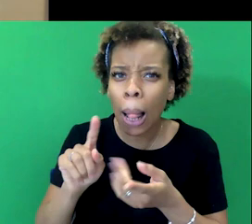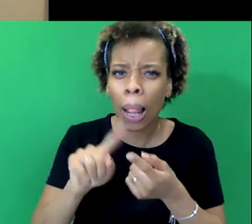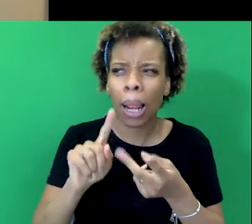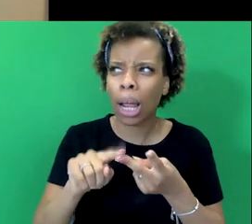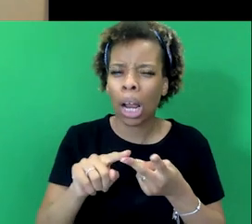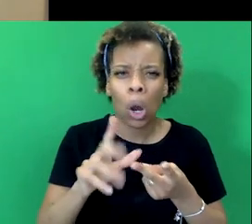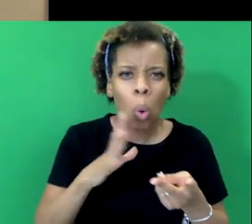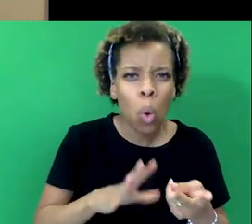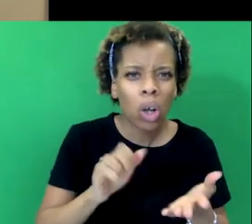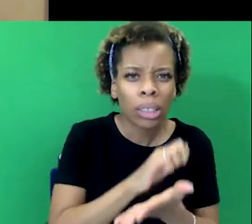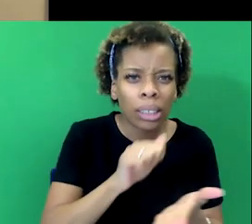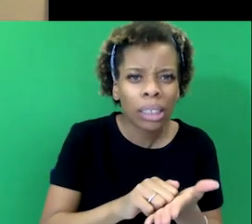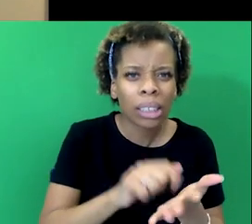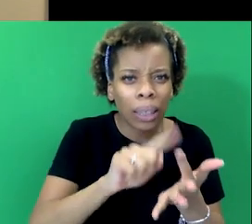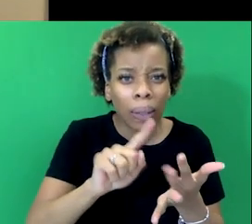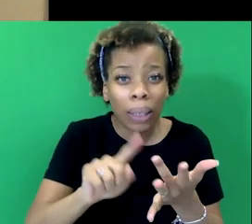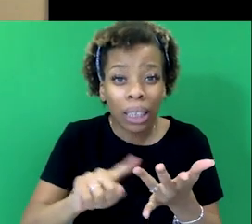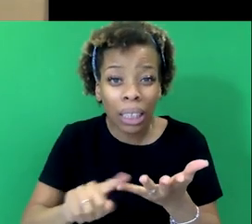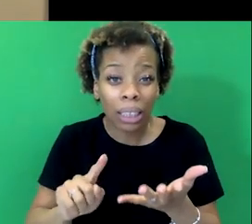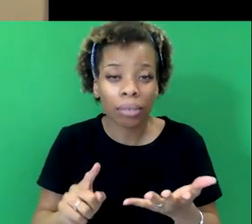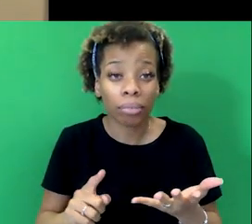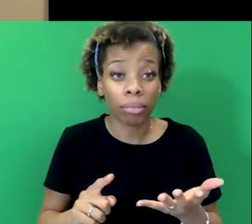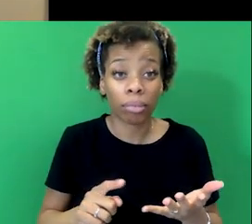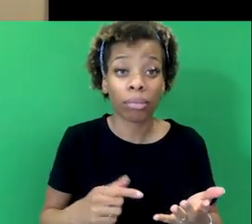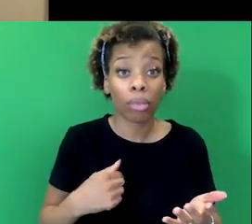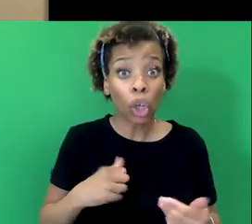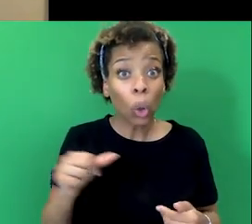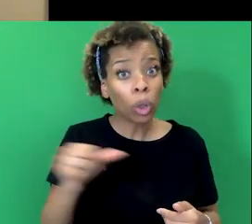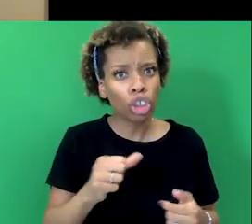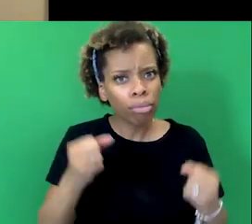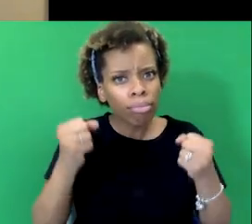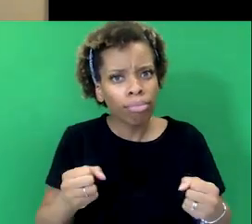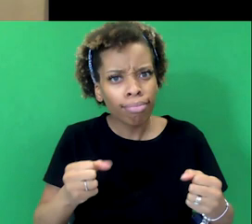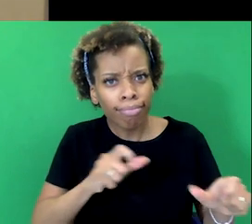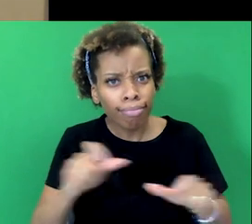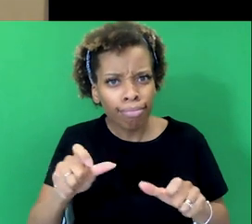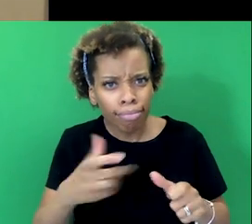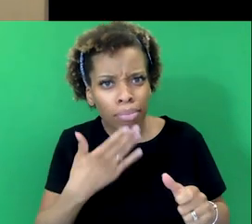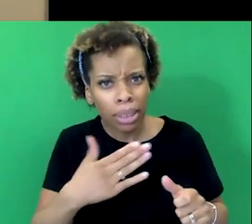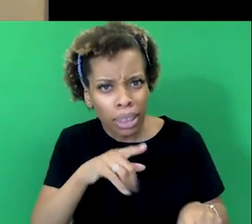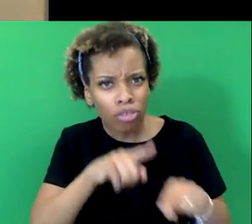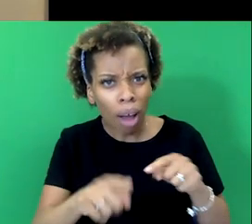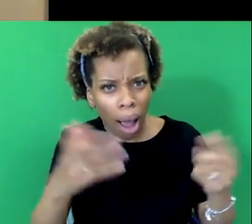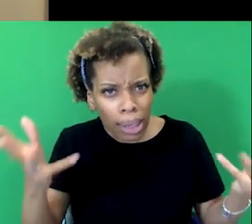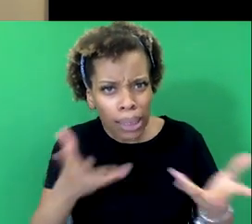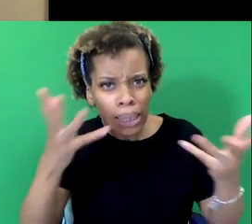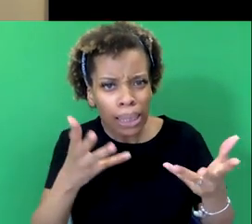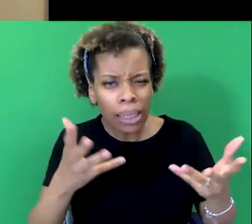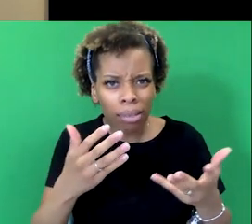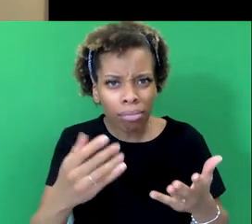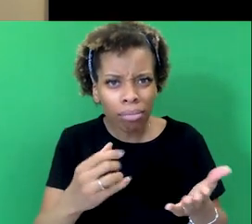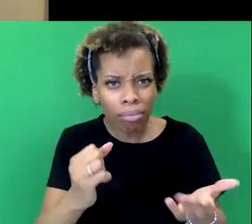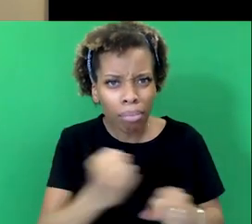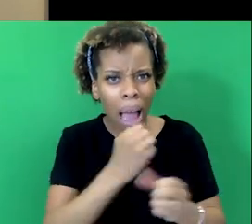cannot ignore that. Now, I'm saying we cannot ignore that. I'm saying we should push on it. I'm saying that absolutely we should push through,